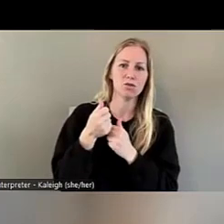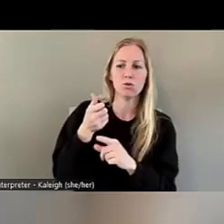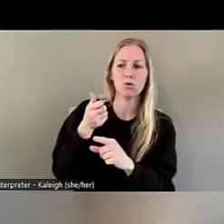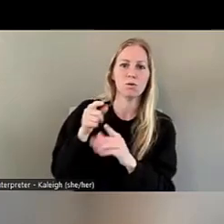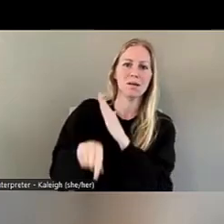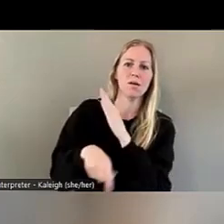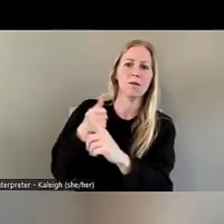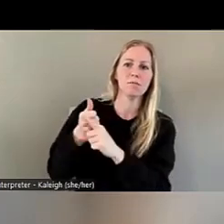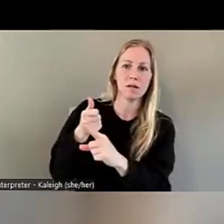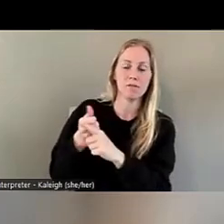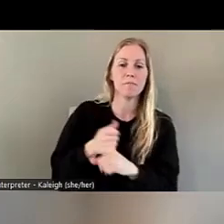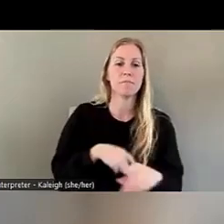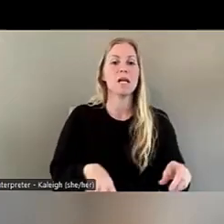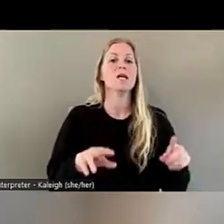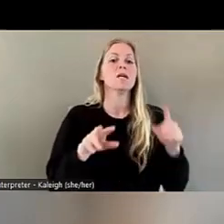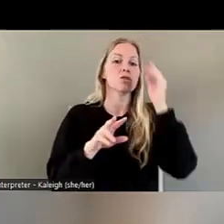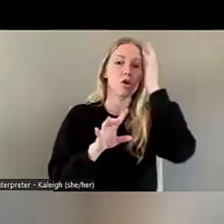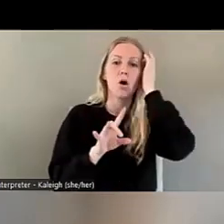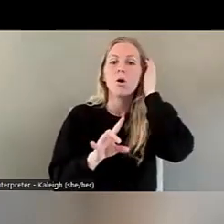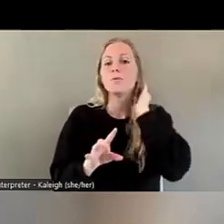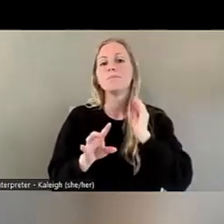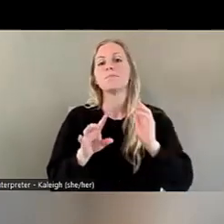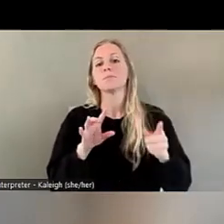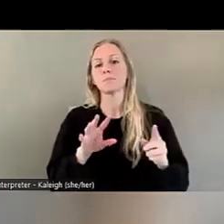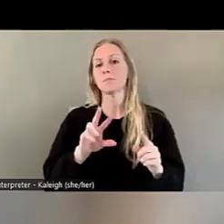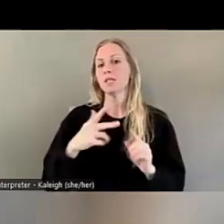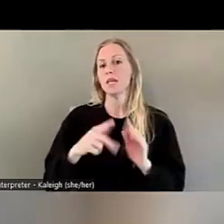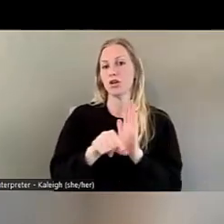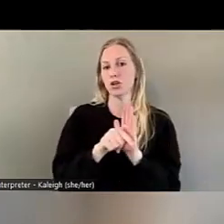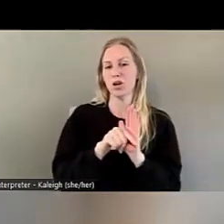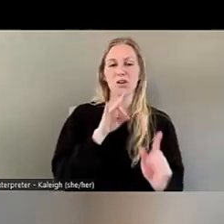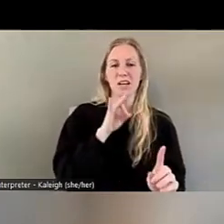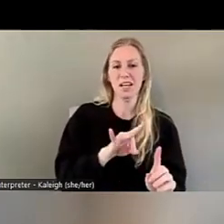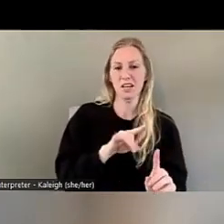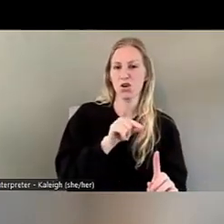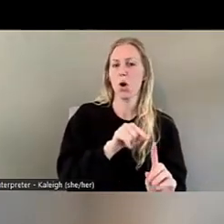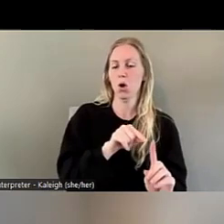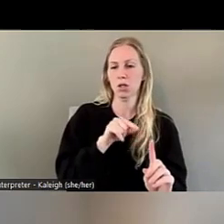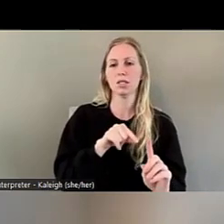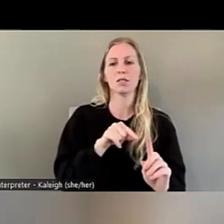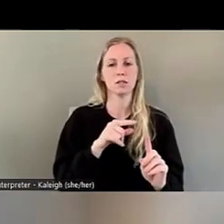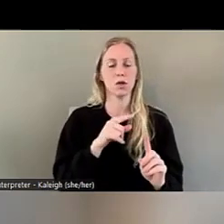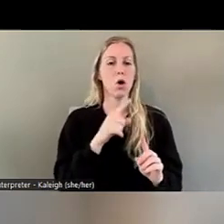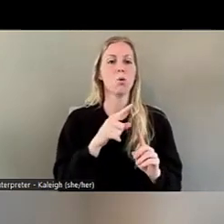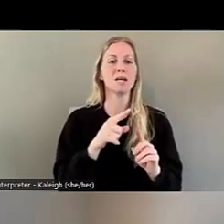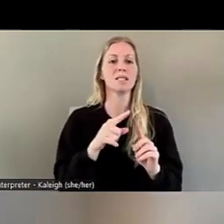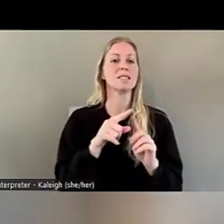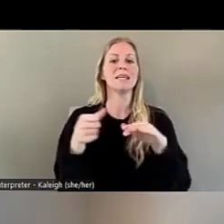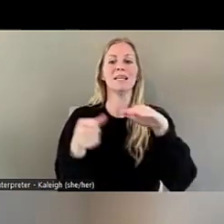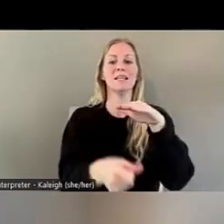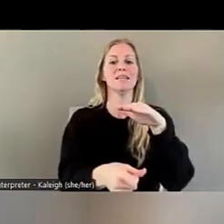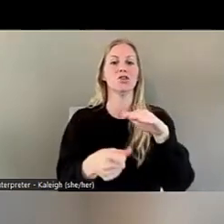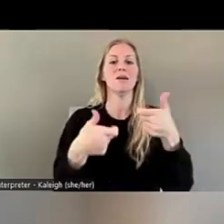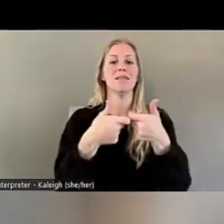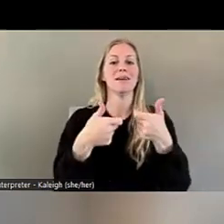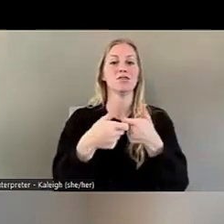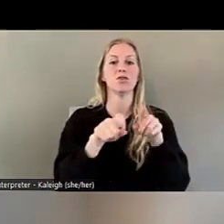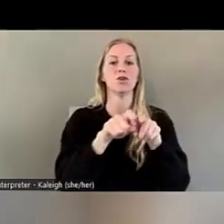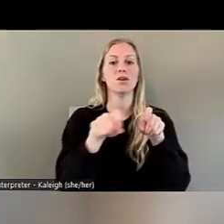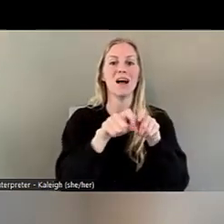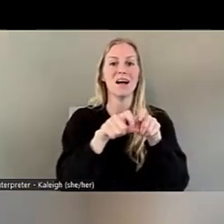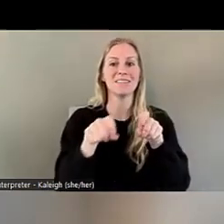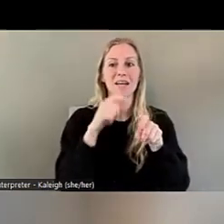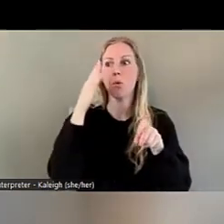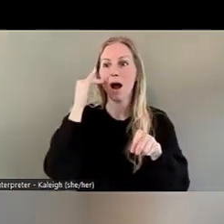an elementary school in the district was secluded in a windowless electrical closet, allegedly because she would not stop crying in